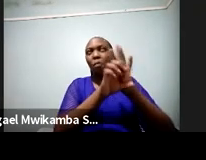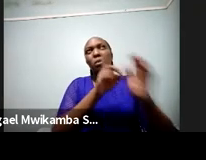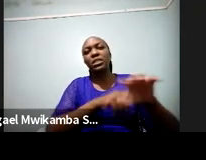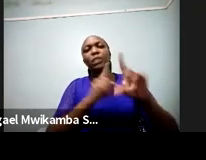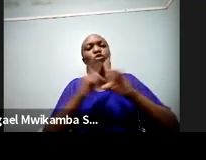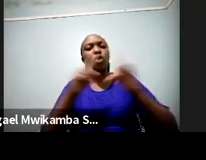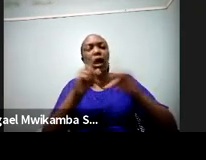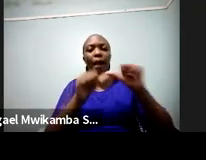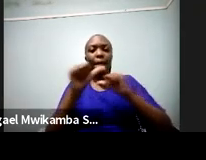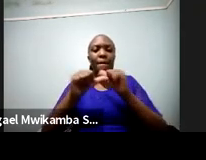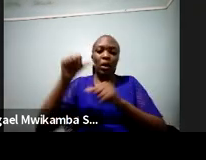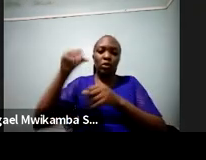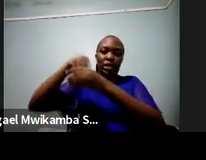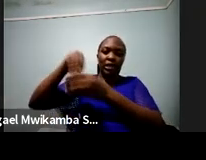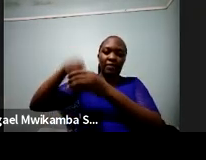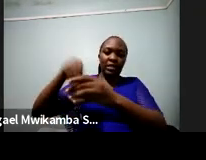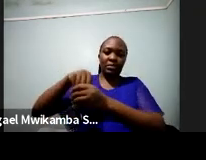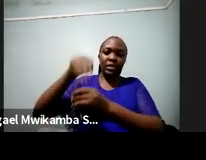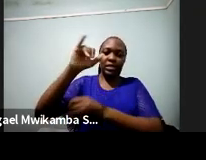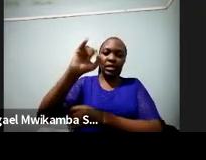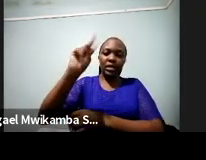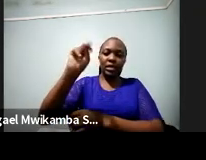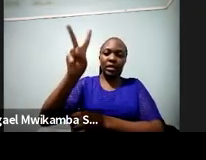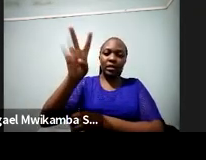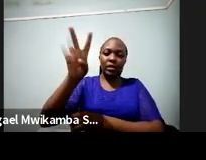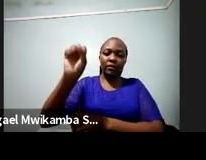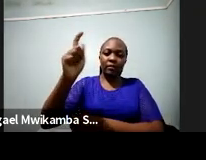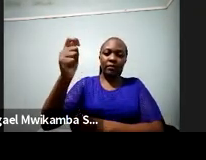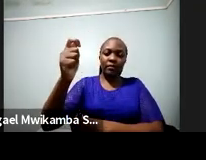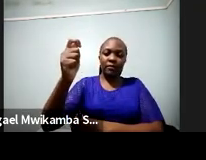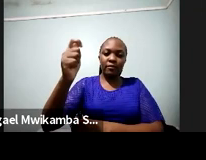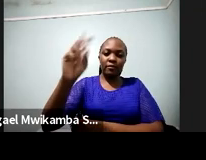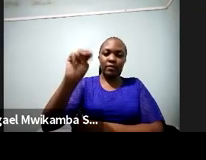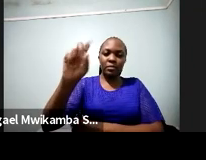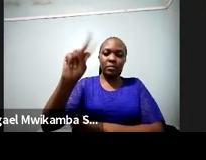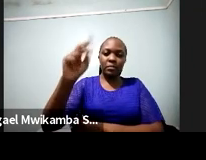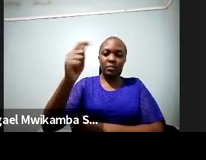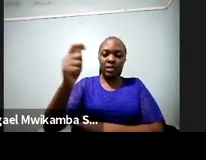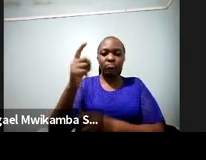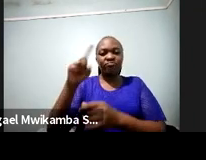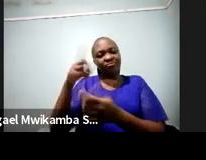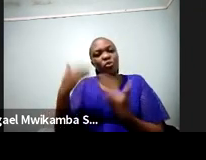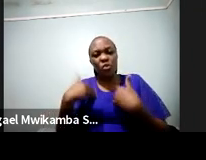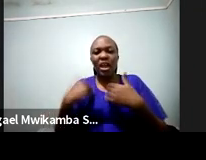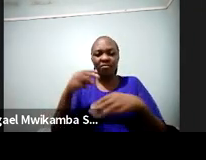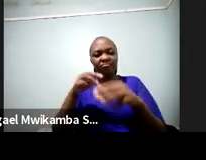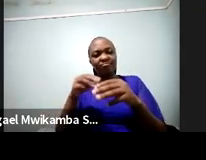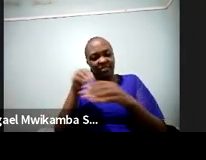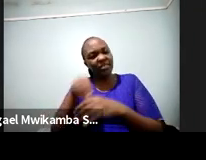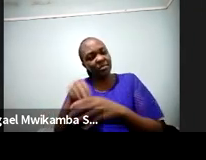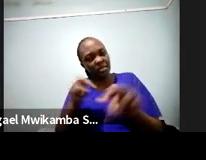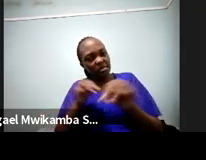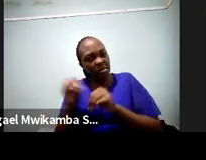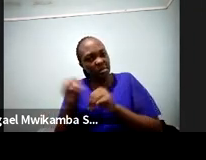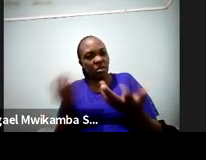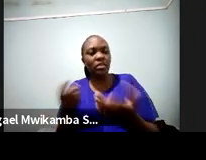When it comes to cost reduction, we have methodologies of reducing cost. When you are going to enter into the market, we have so many strategies of entering the